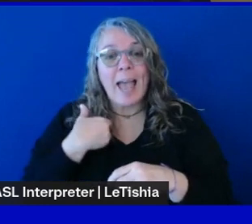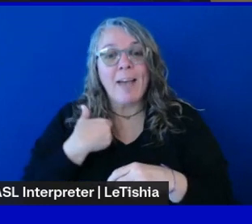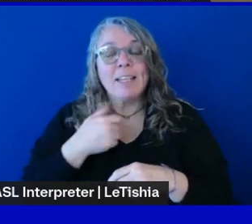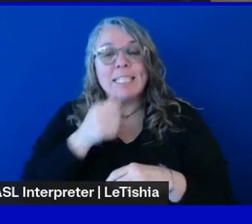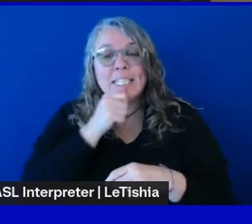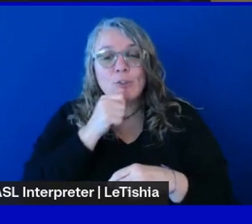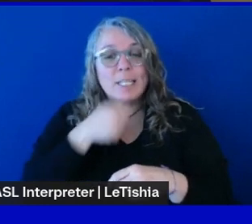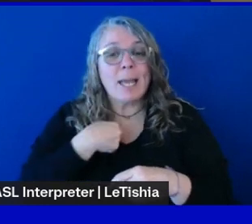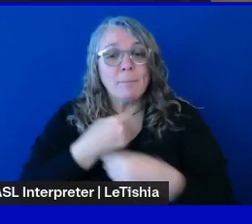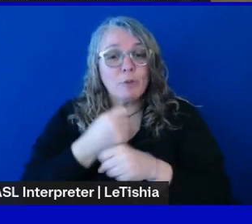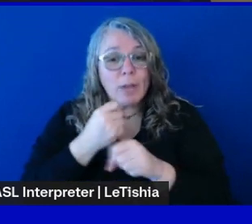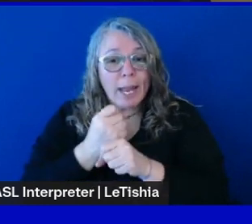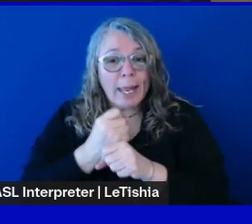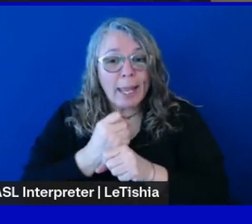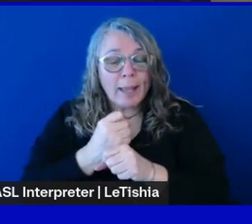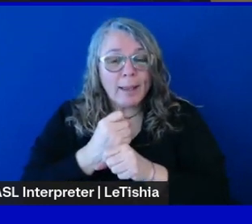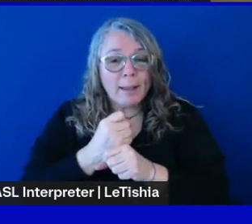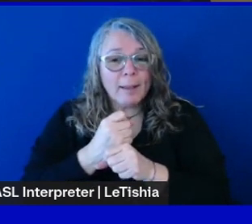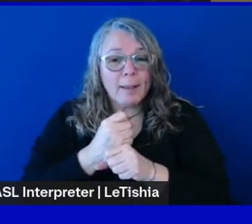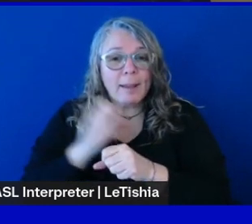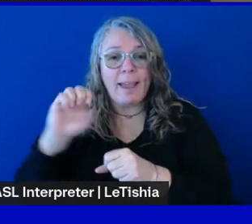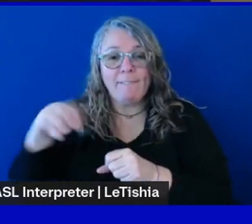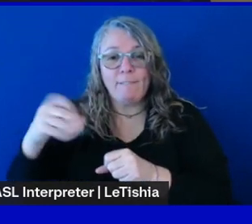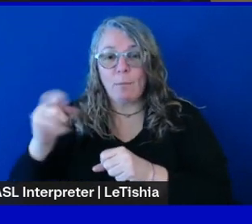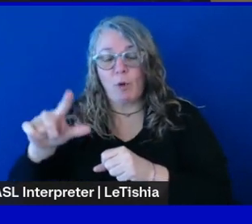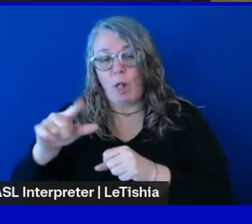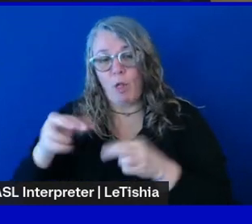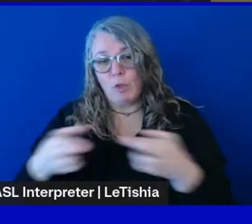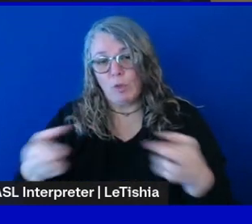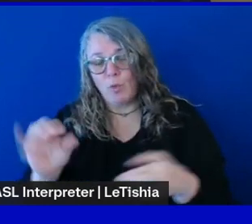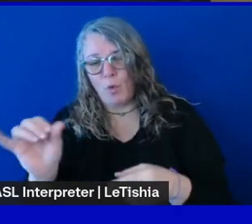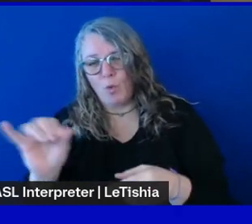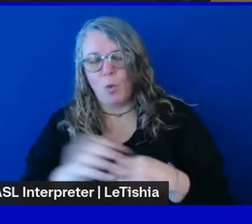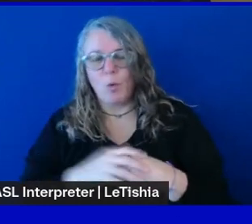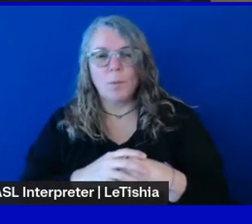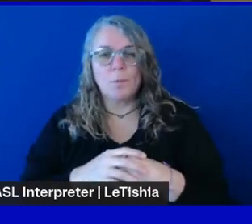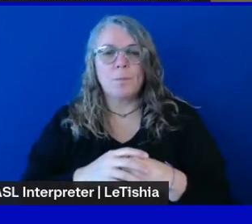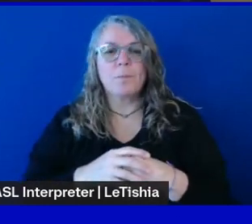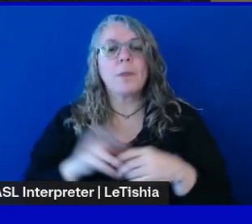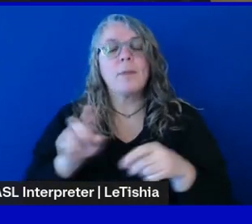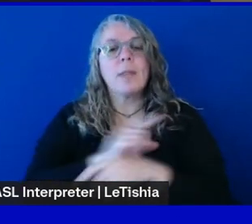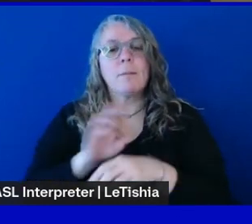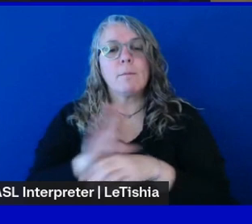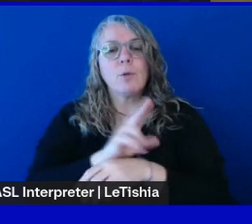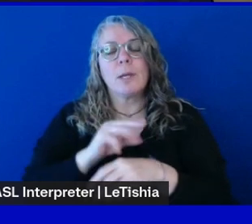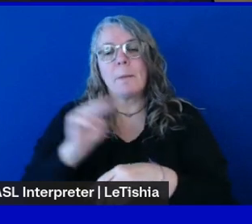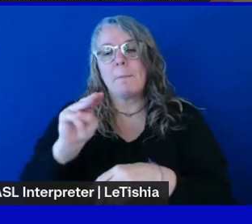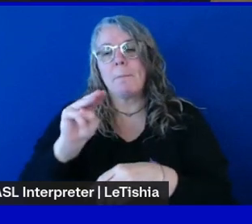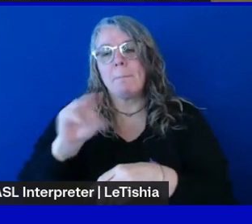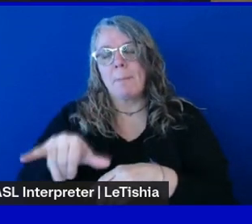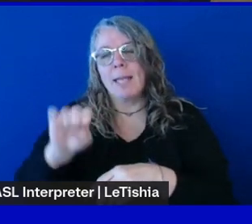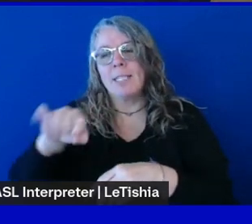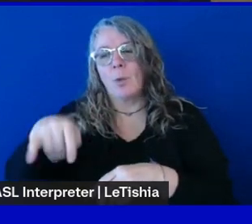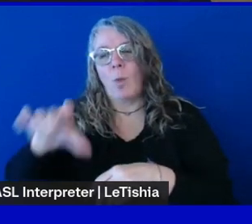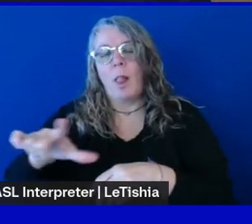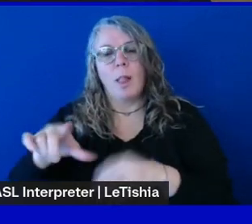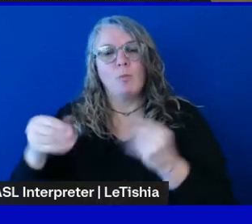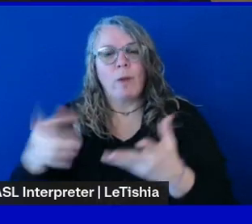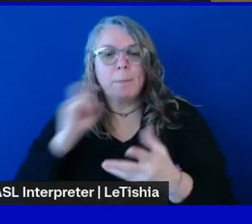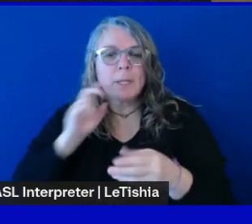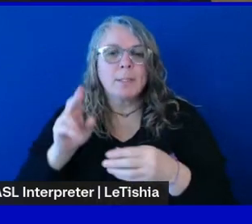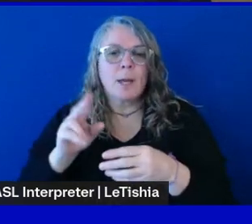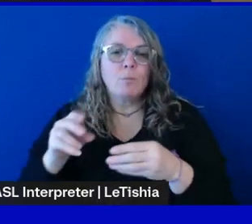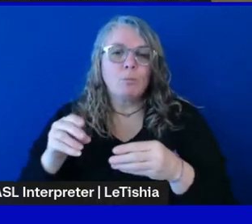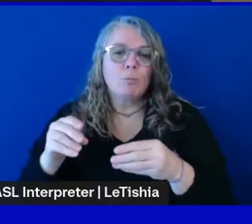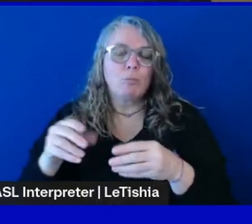I'm creating, ephemeral resource as well. And then I'm using a MySQL provider because I'm provisioning a MySQL instance